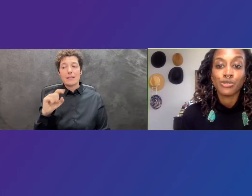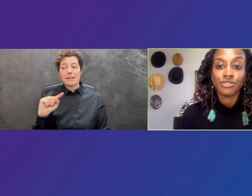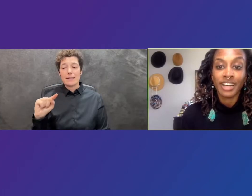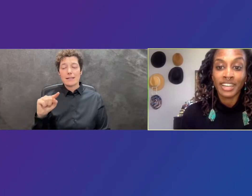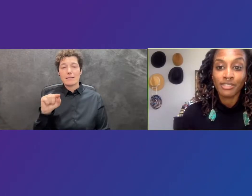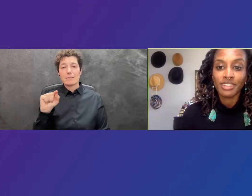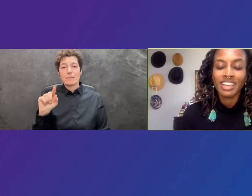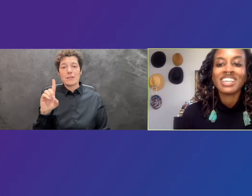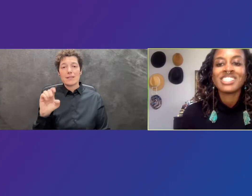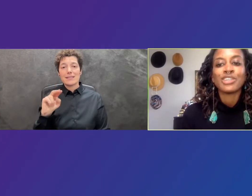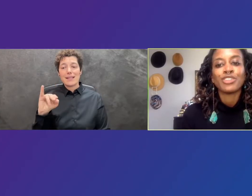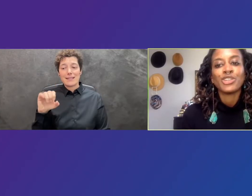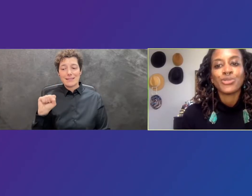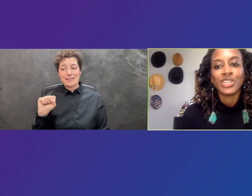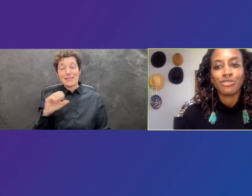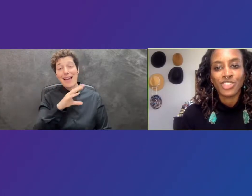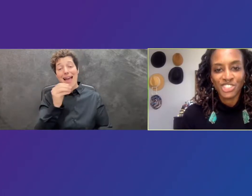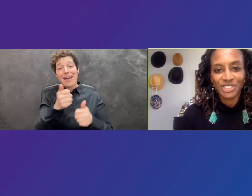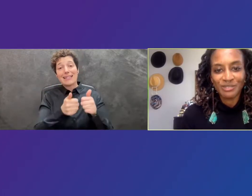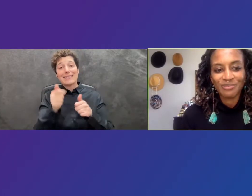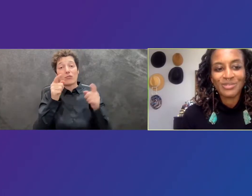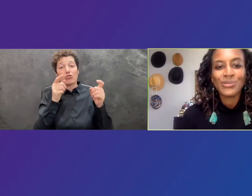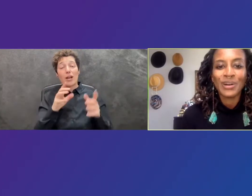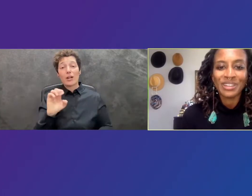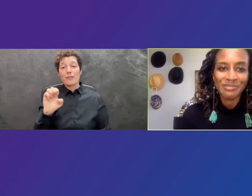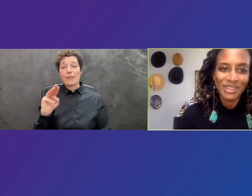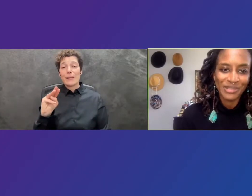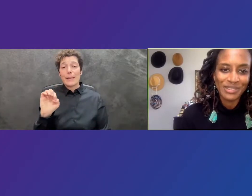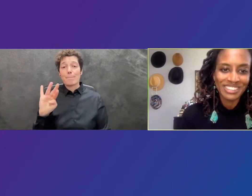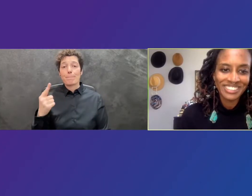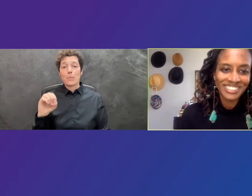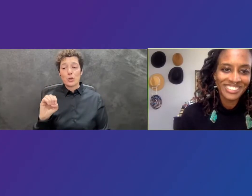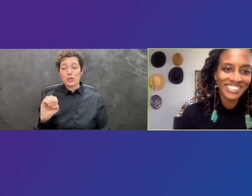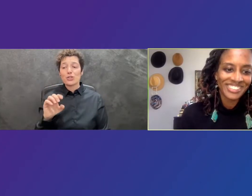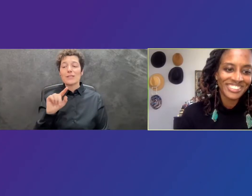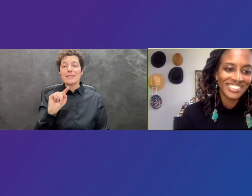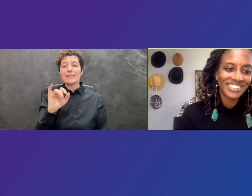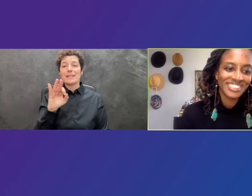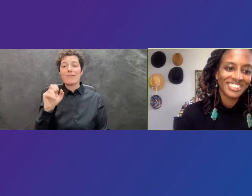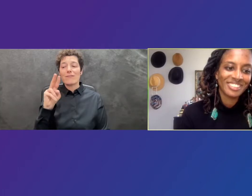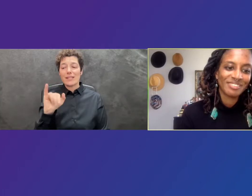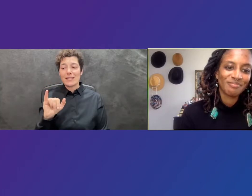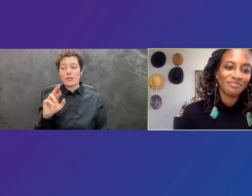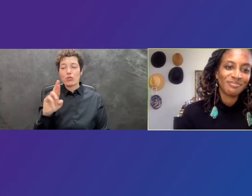Emerge 125, Tiffany Rea-Fisher. Welcome, everyone.